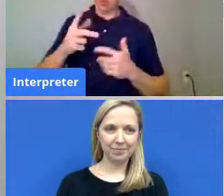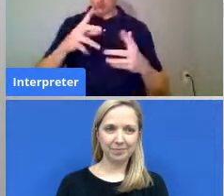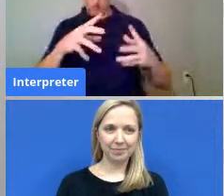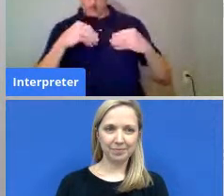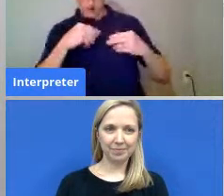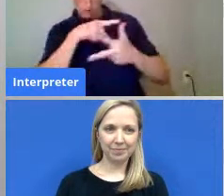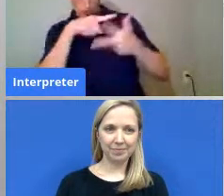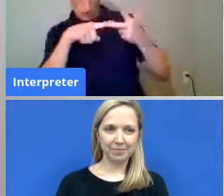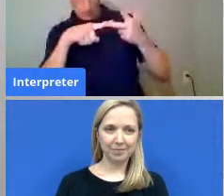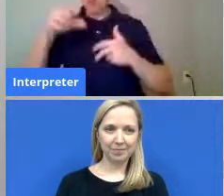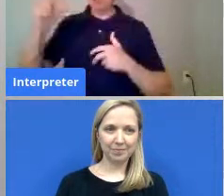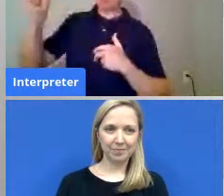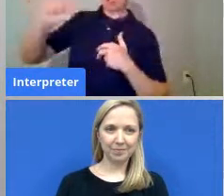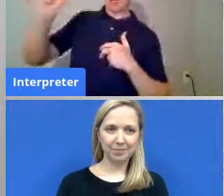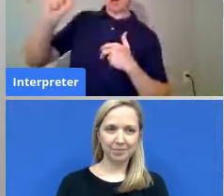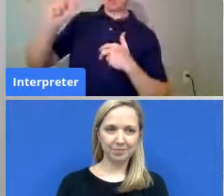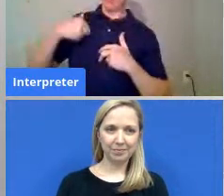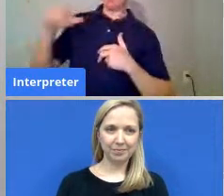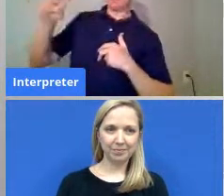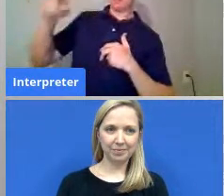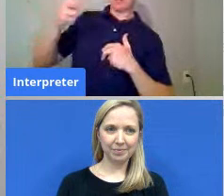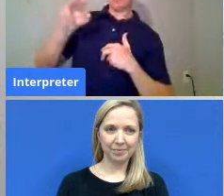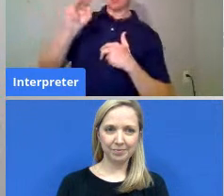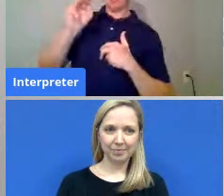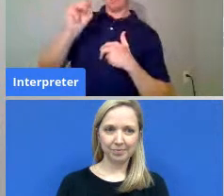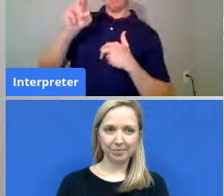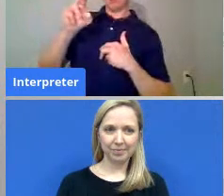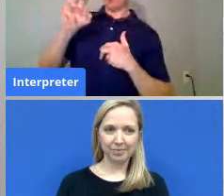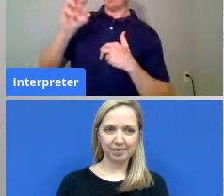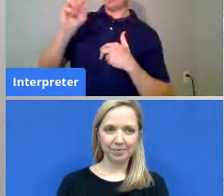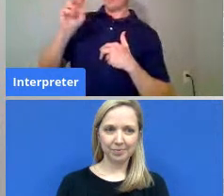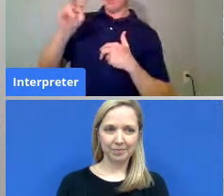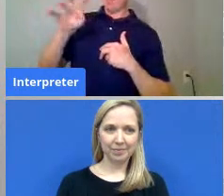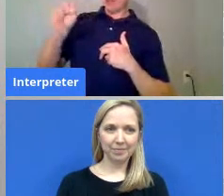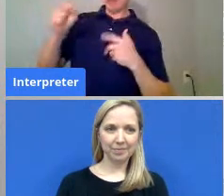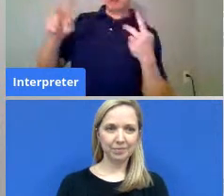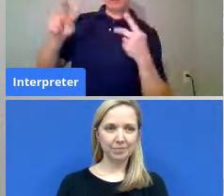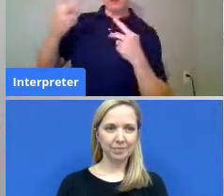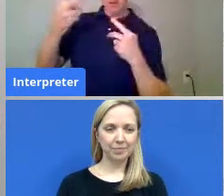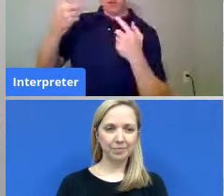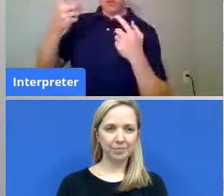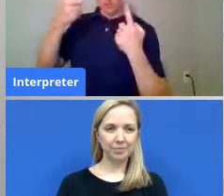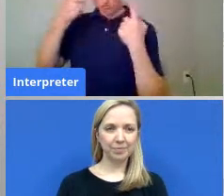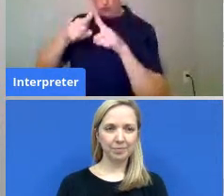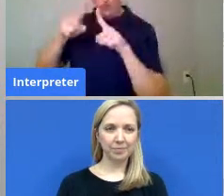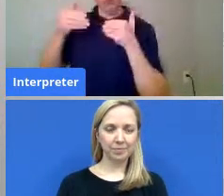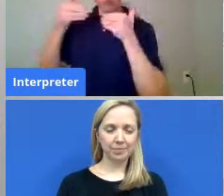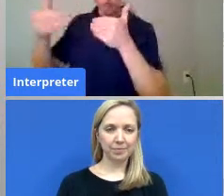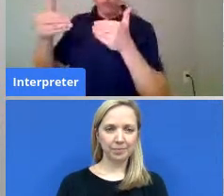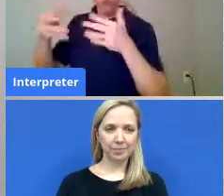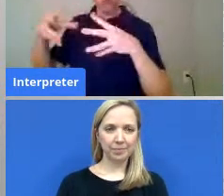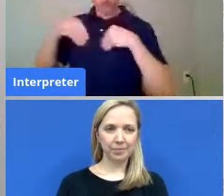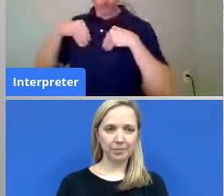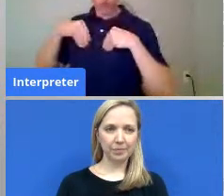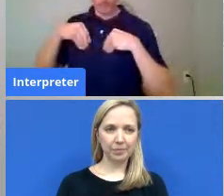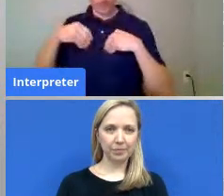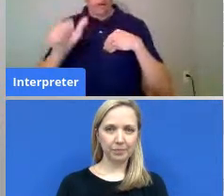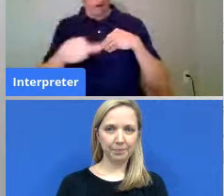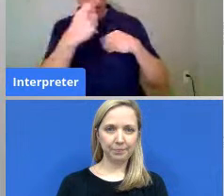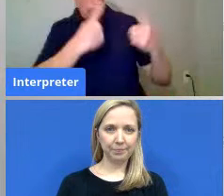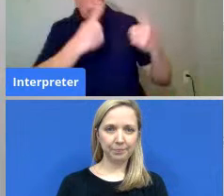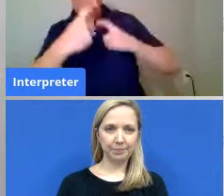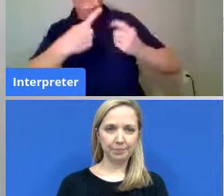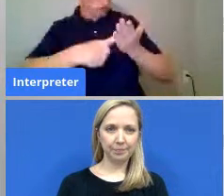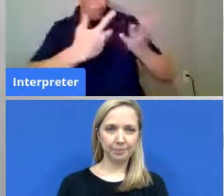please. Second. Okay, Mr. Davis made the second. Any follow-up questions or discussion for the